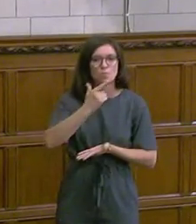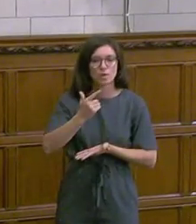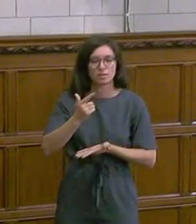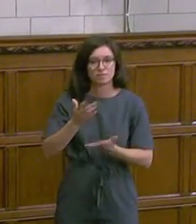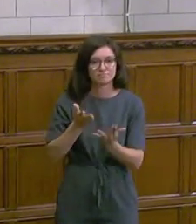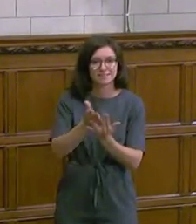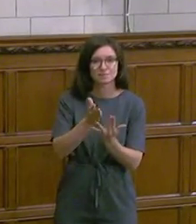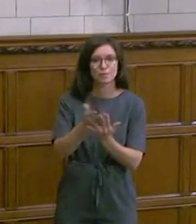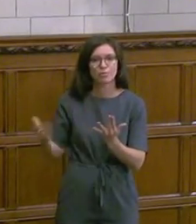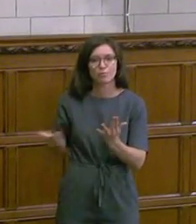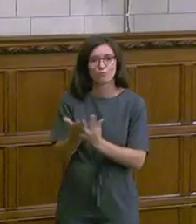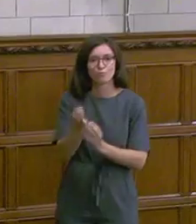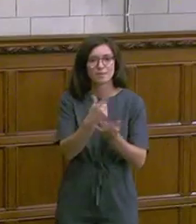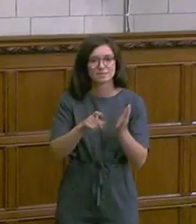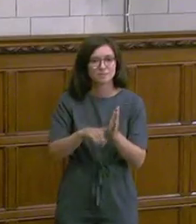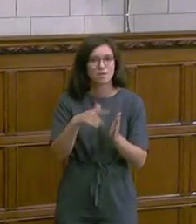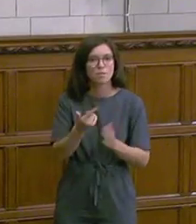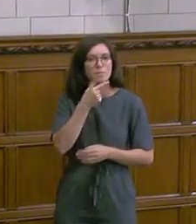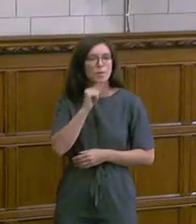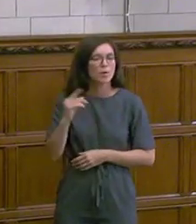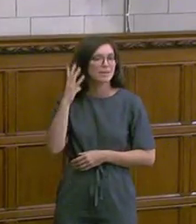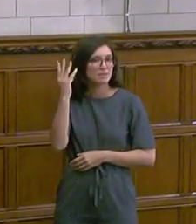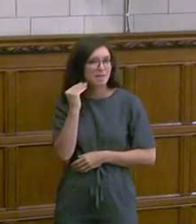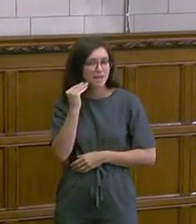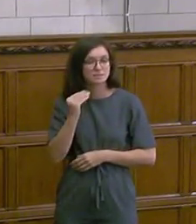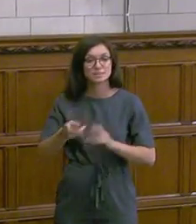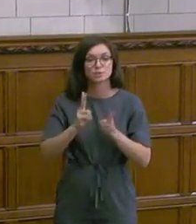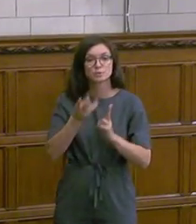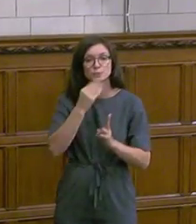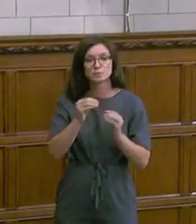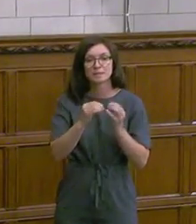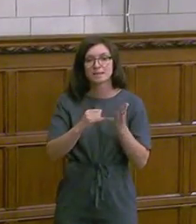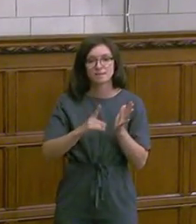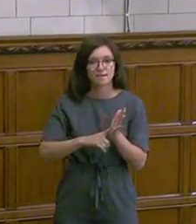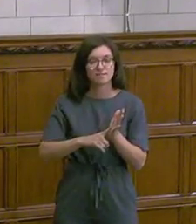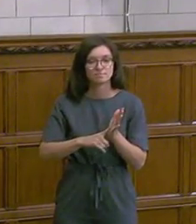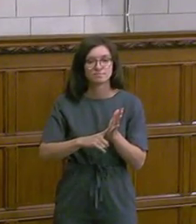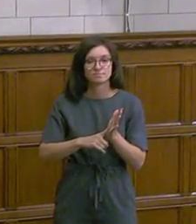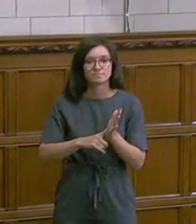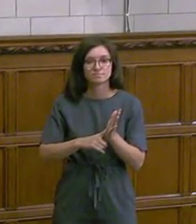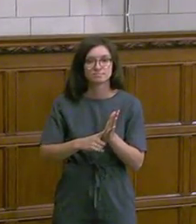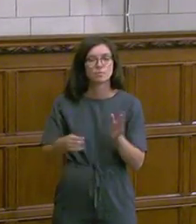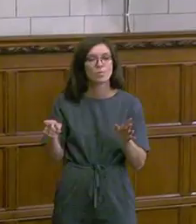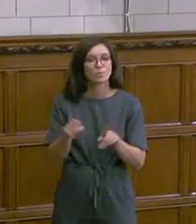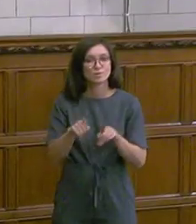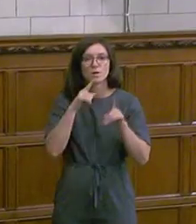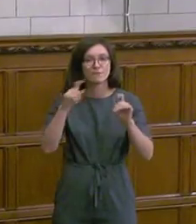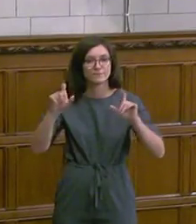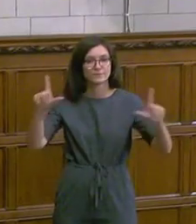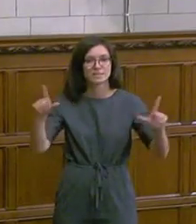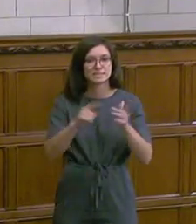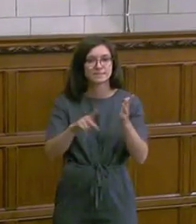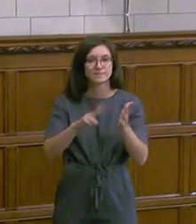deaf or hearing impaired. The interpreters are using British Sign Language, and Parliament TV will show a